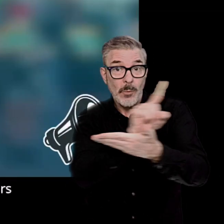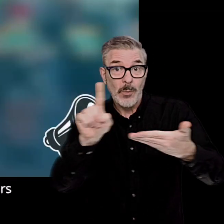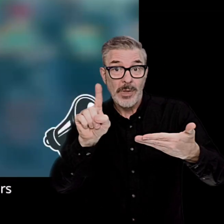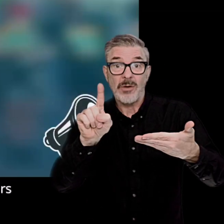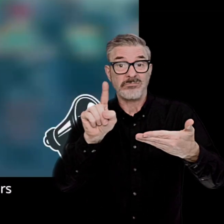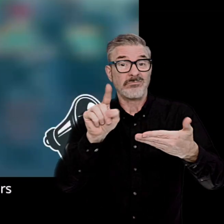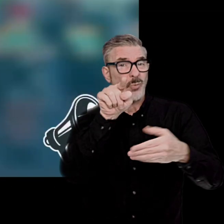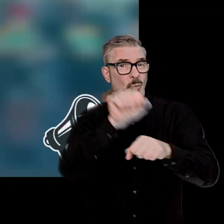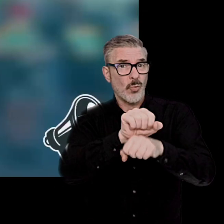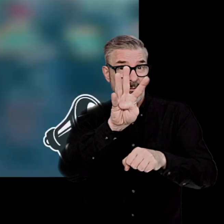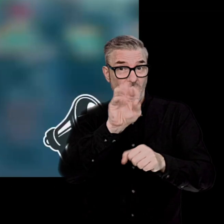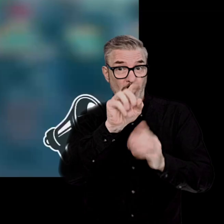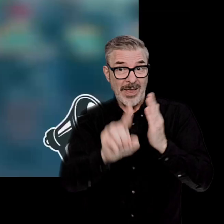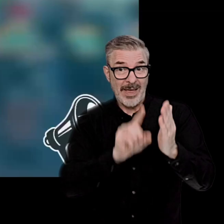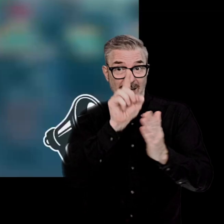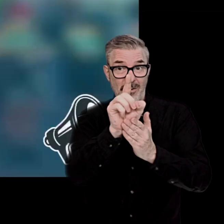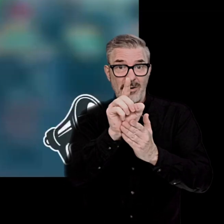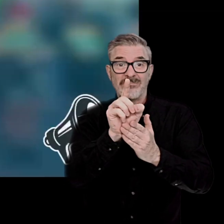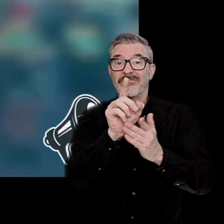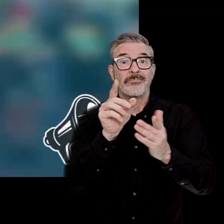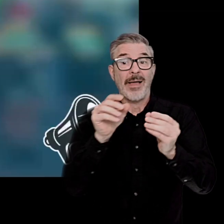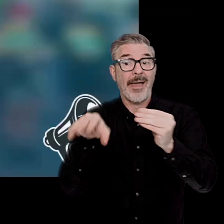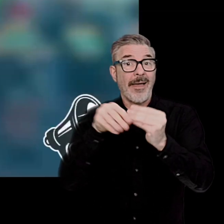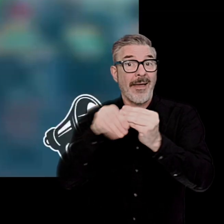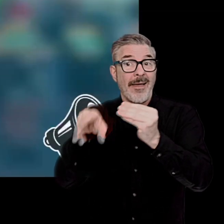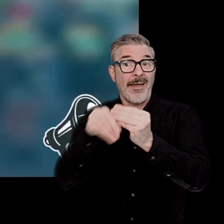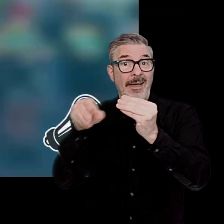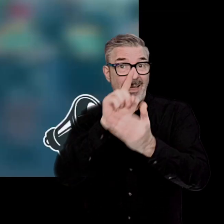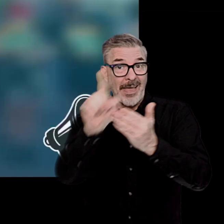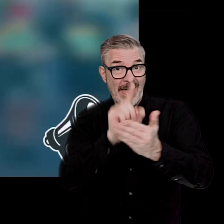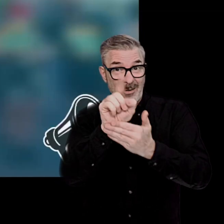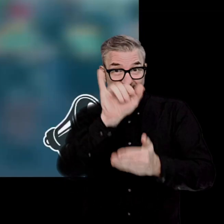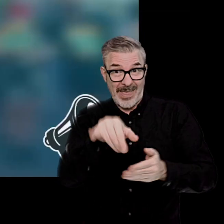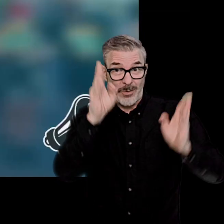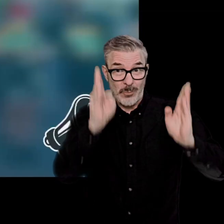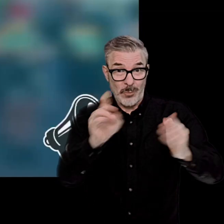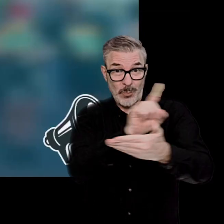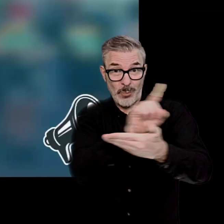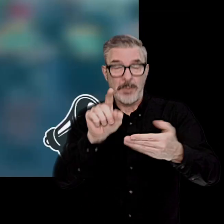40 hours in a week, you must be paid at 1.5 times your regular rate of pay.